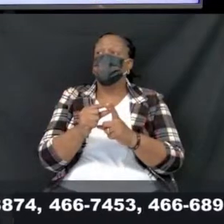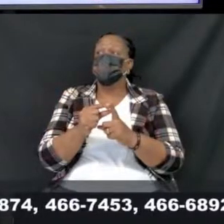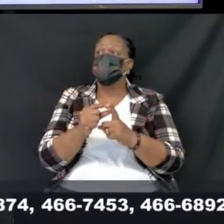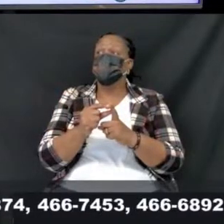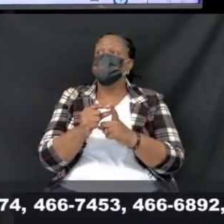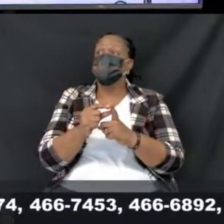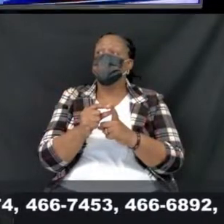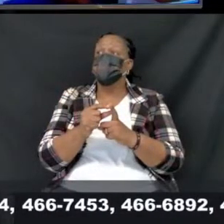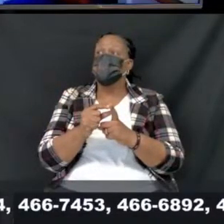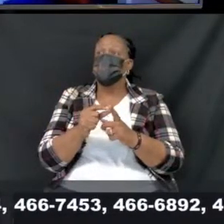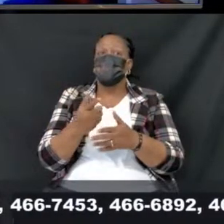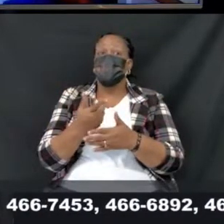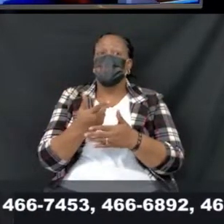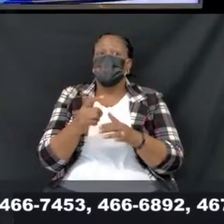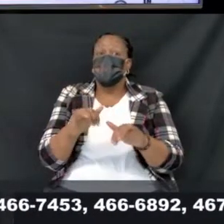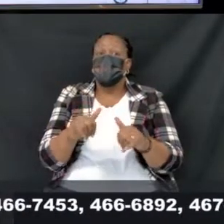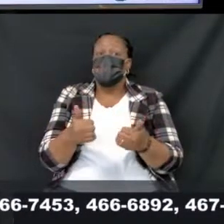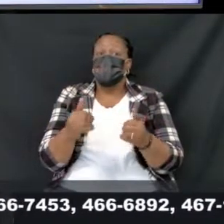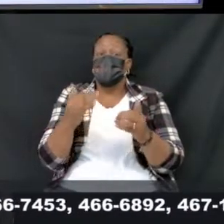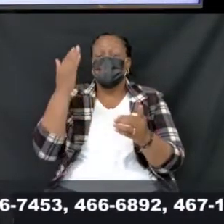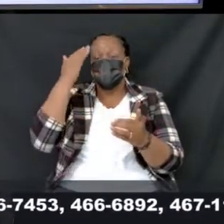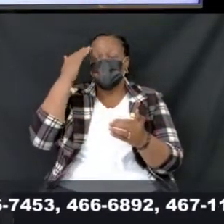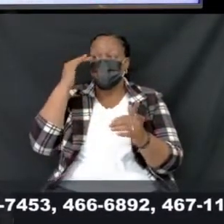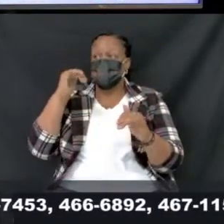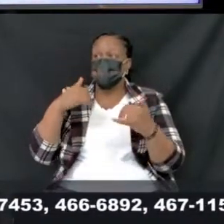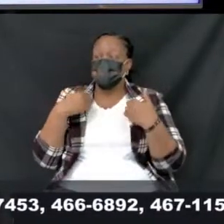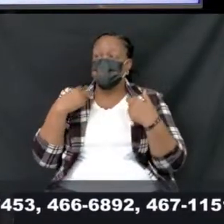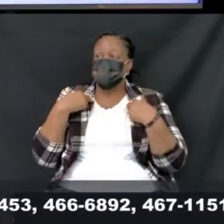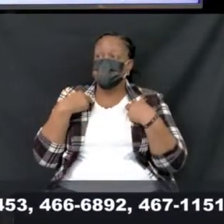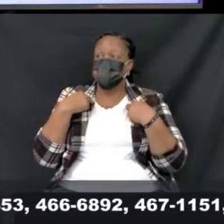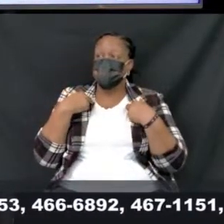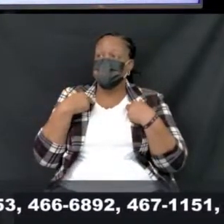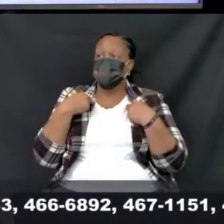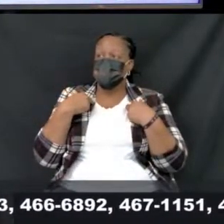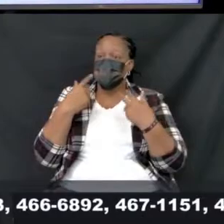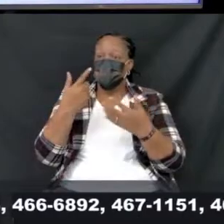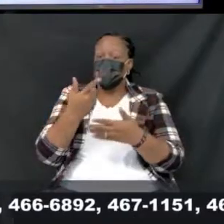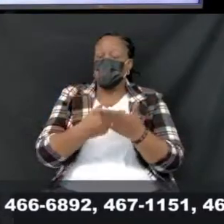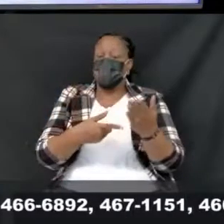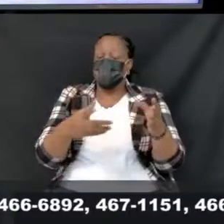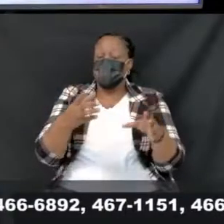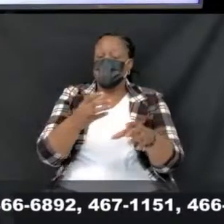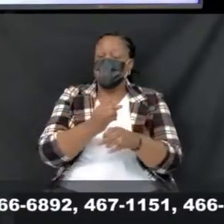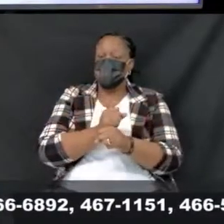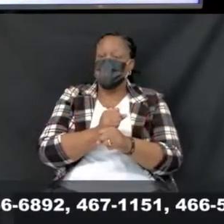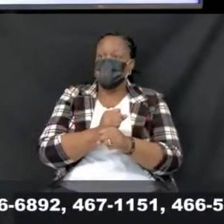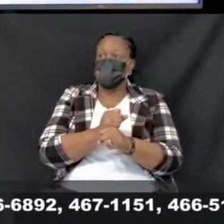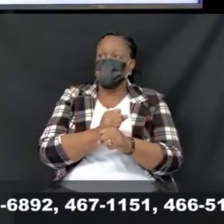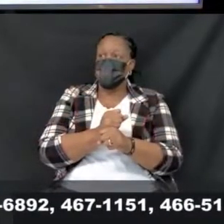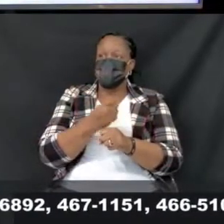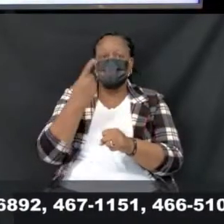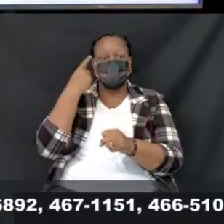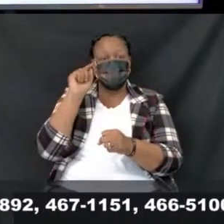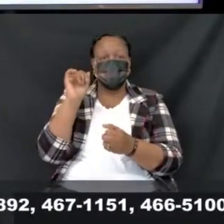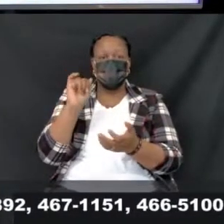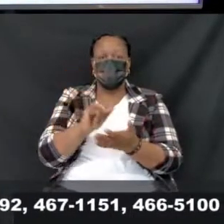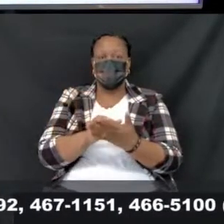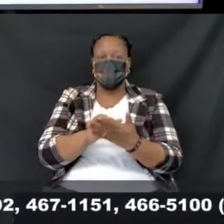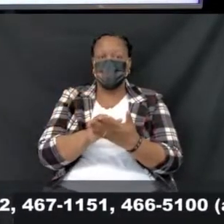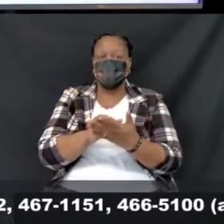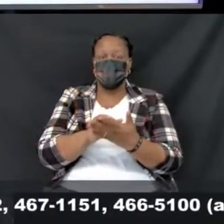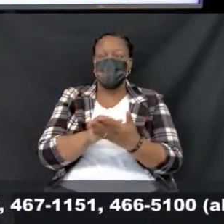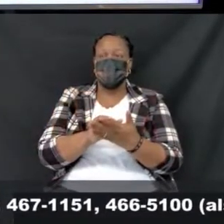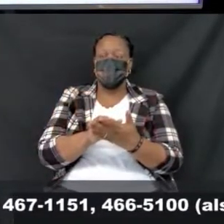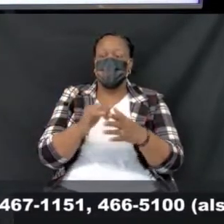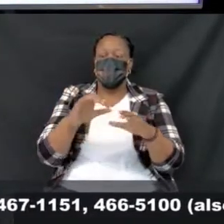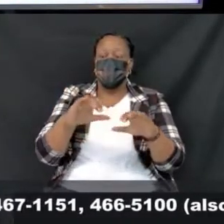is the treatment for it? And how is it related with COVID-19?